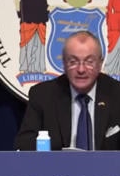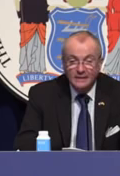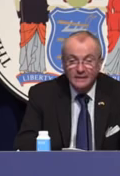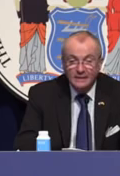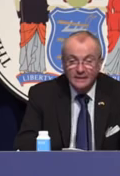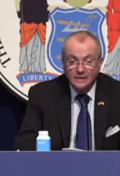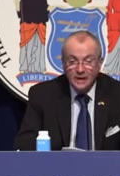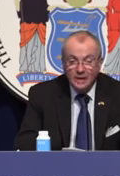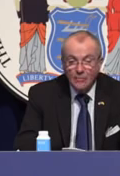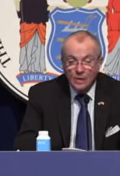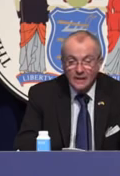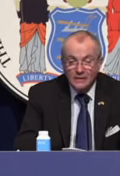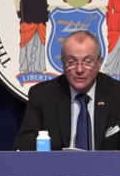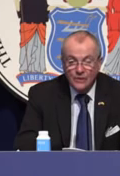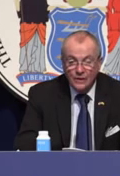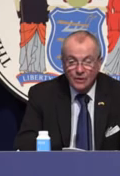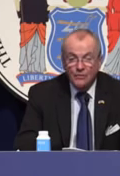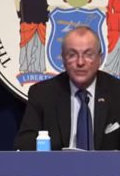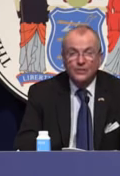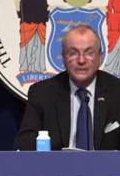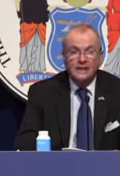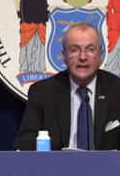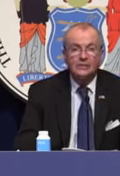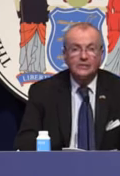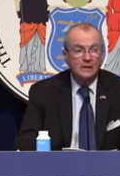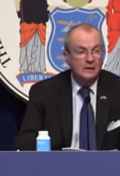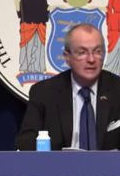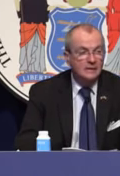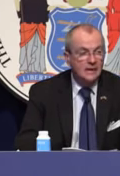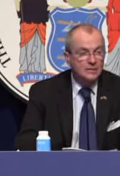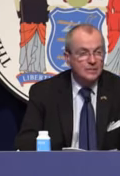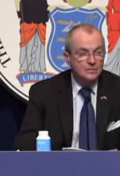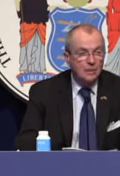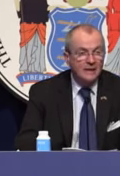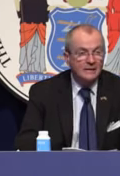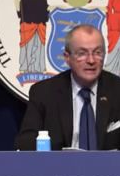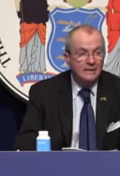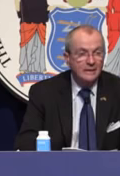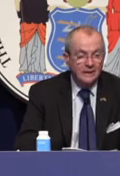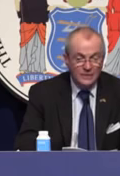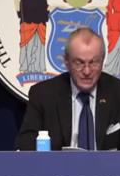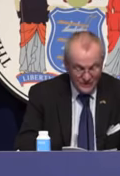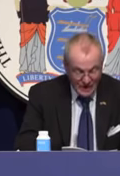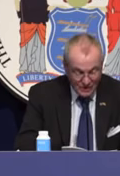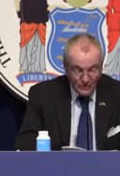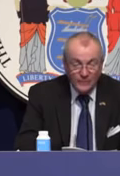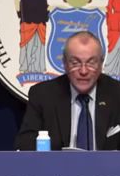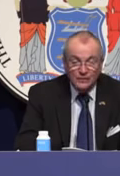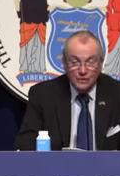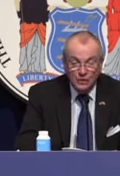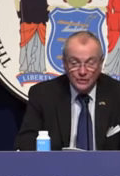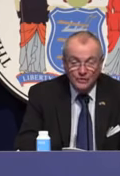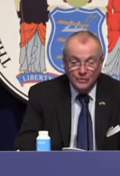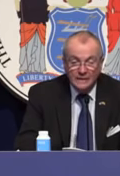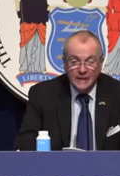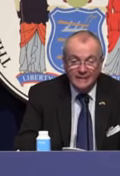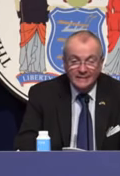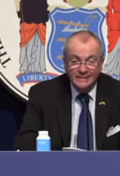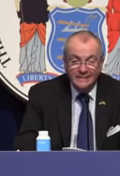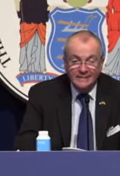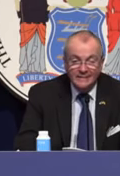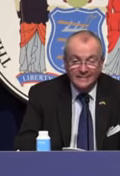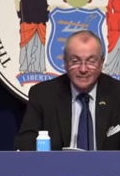shade. You've got a lot more counties in that over 30 days that it takes to spread this virus. And that's good news. We